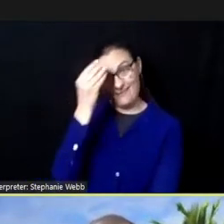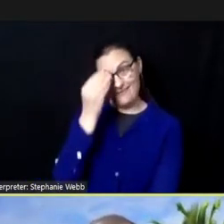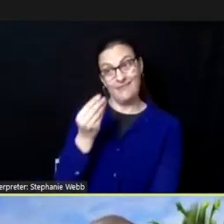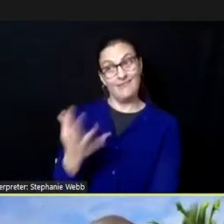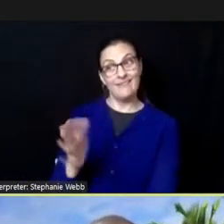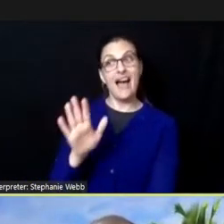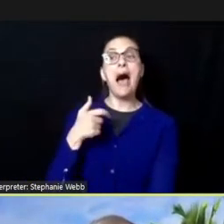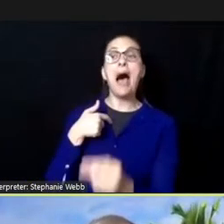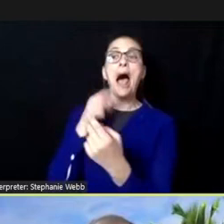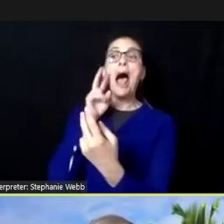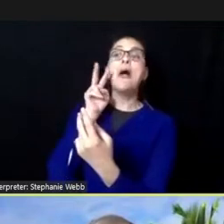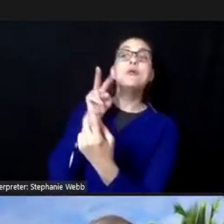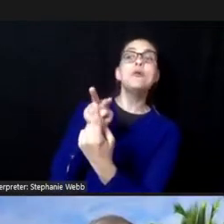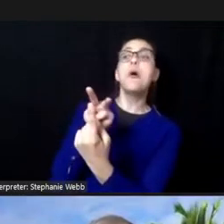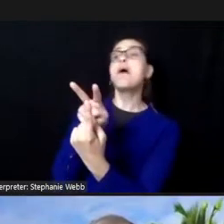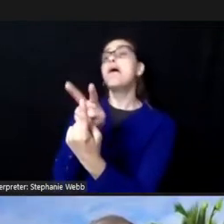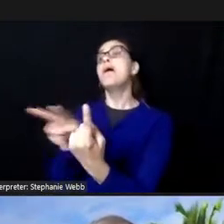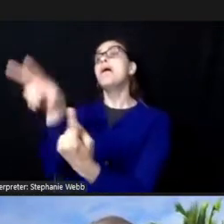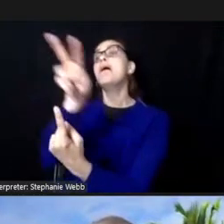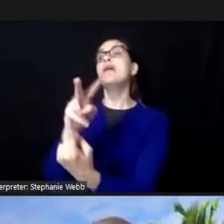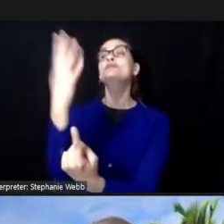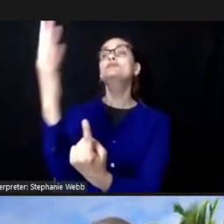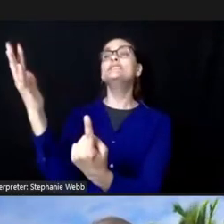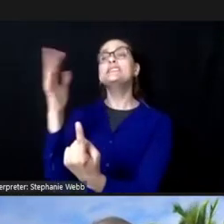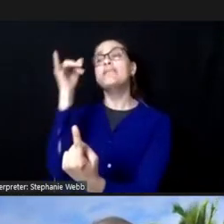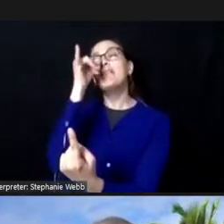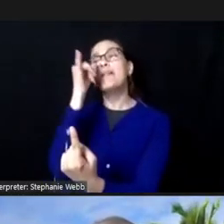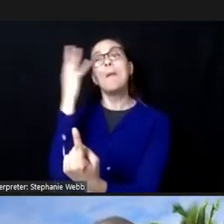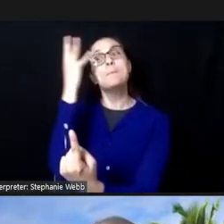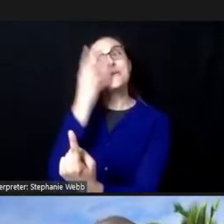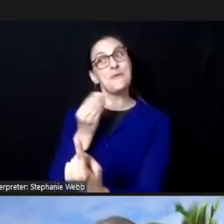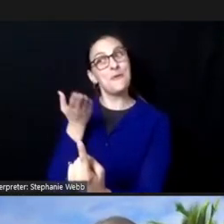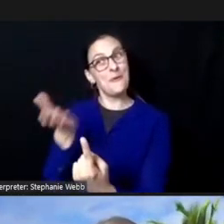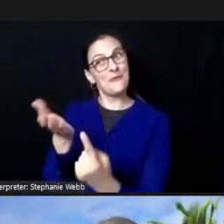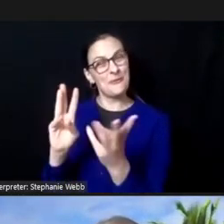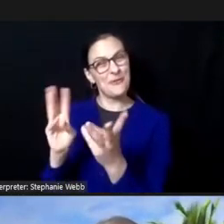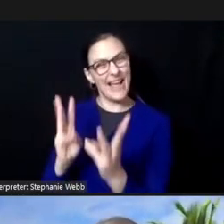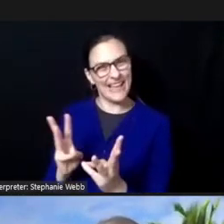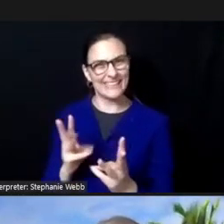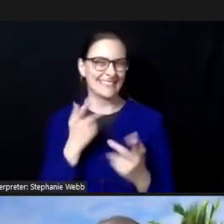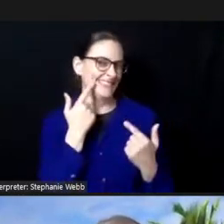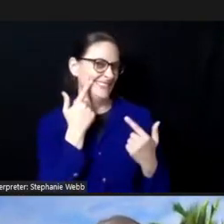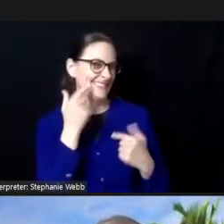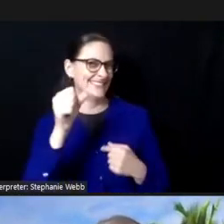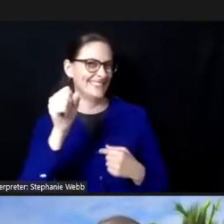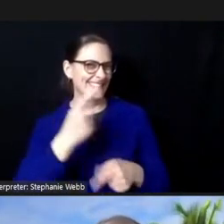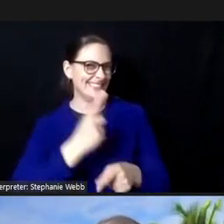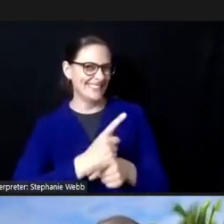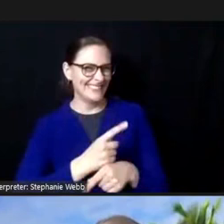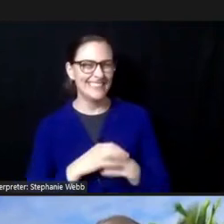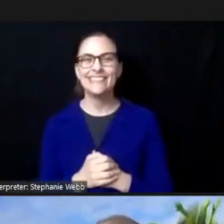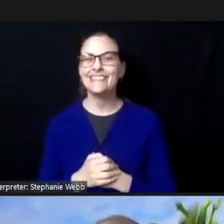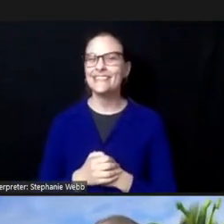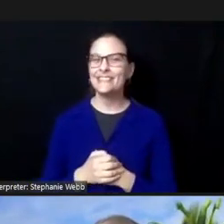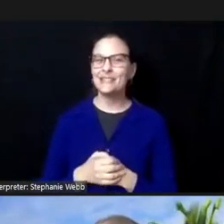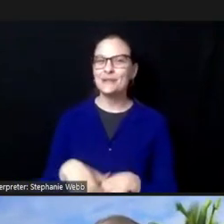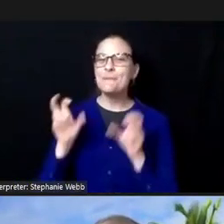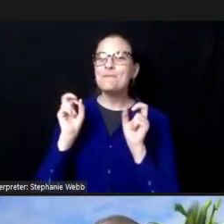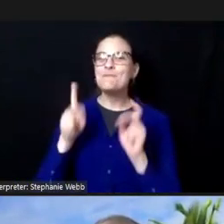in the background. Yeah. Adaro, I'd love to kind of go to you. You're in Texas, right? And I think Arizona.